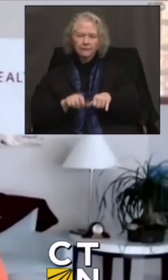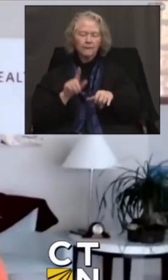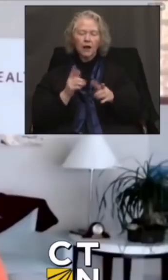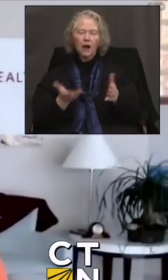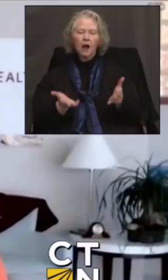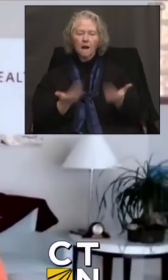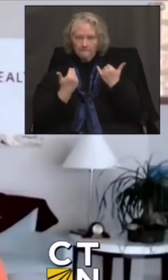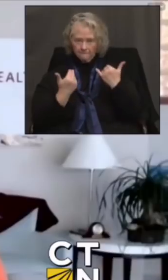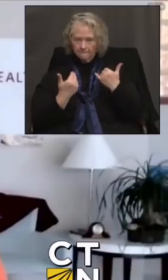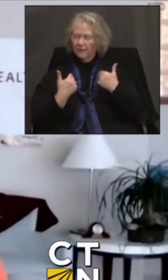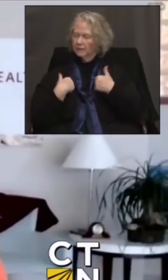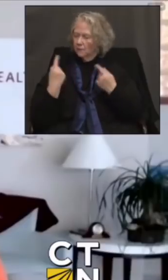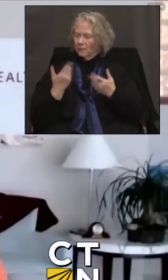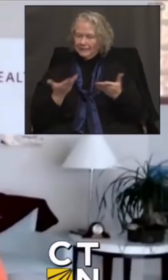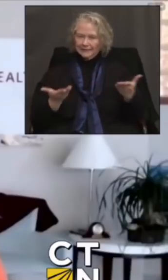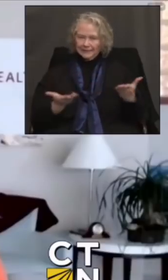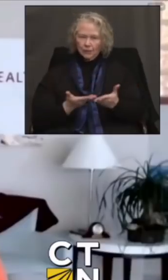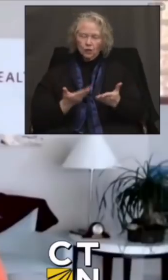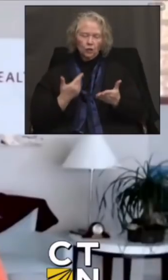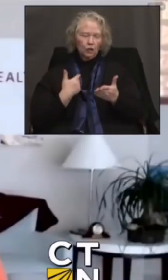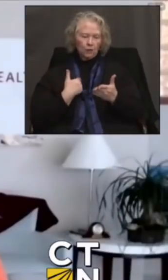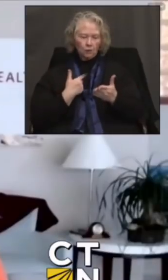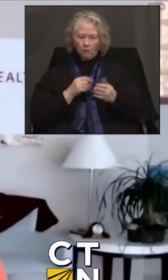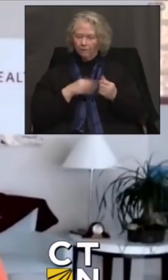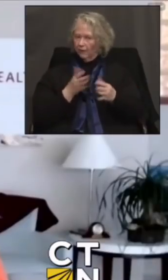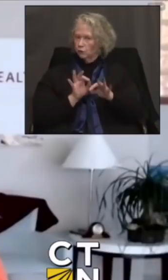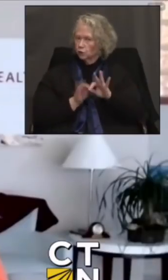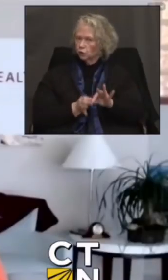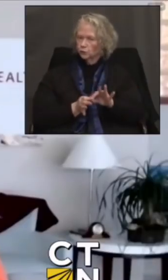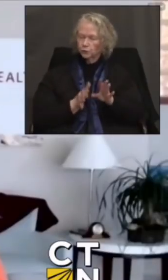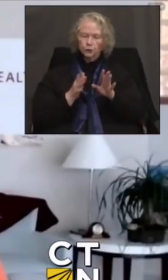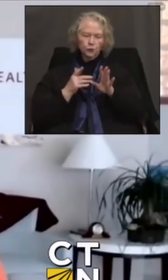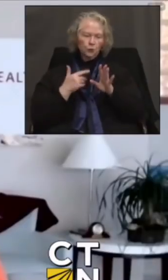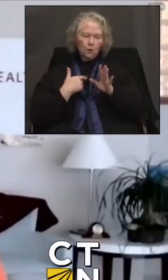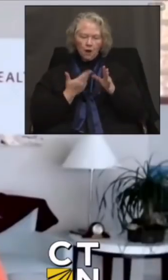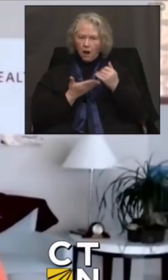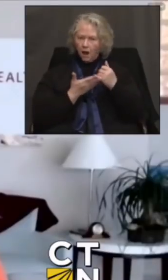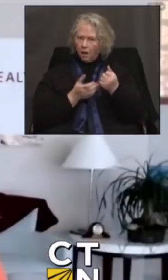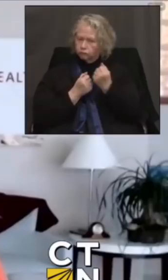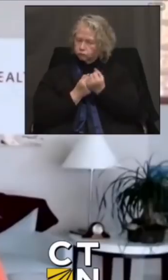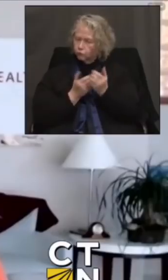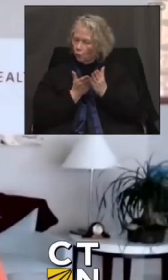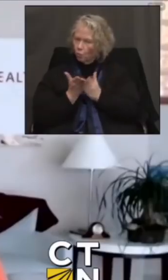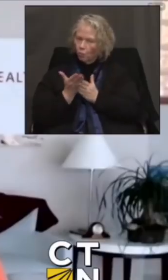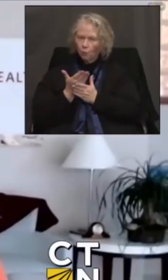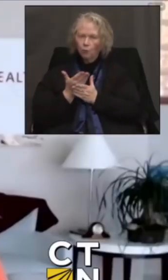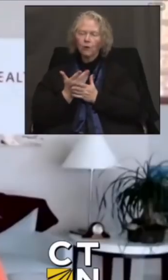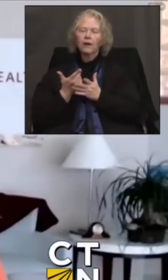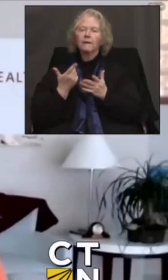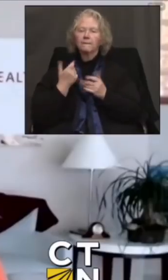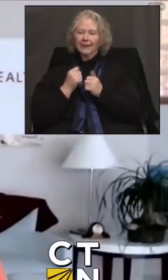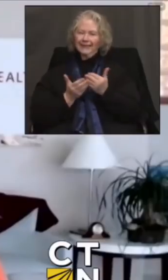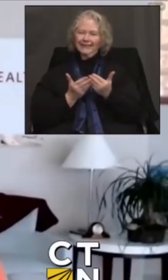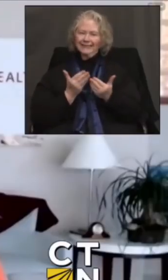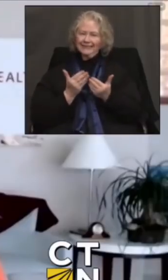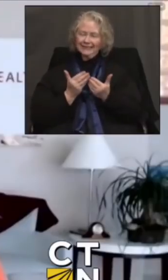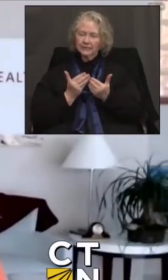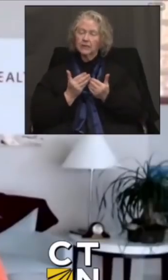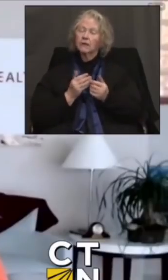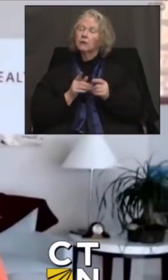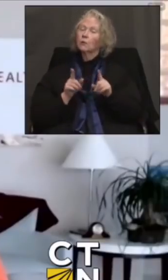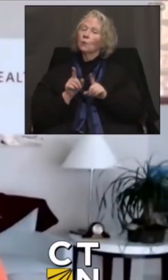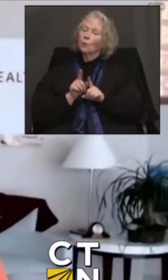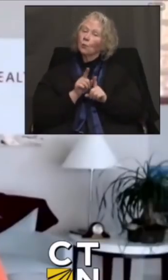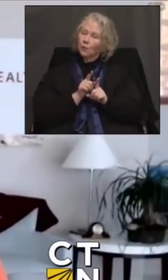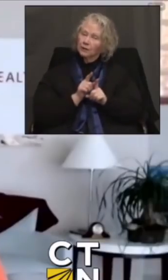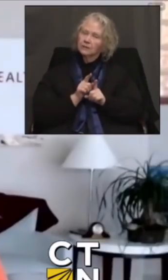We'll have someone here to help you. We'll interpret for you. We'll support you through that process. Make it really easy. And then in addition,